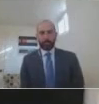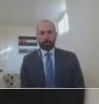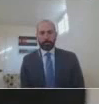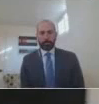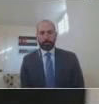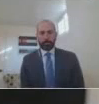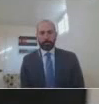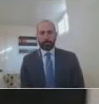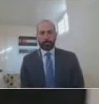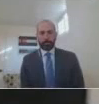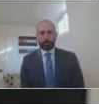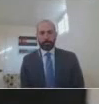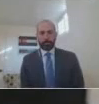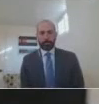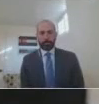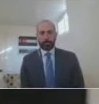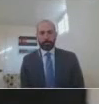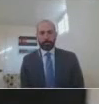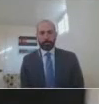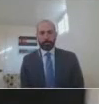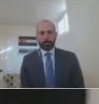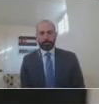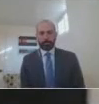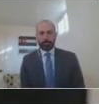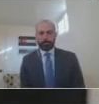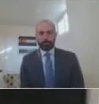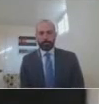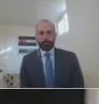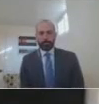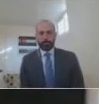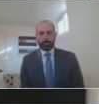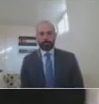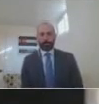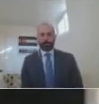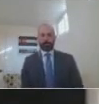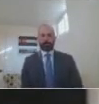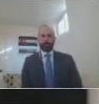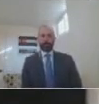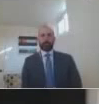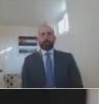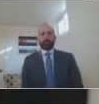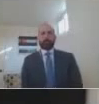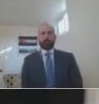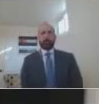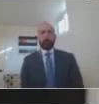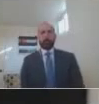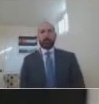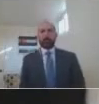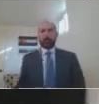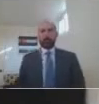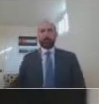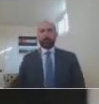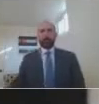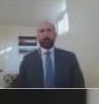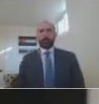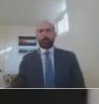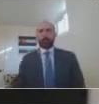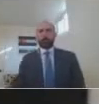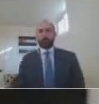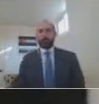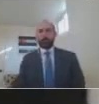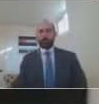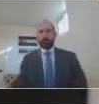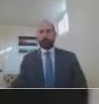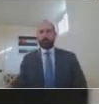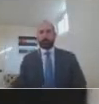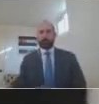their own rules and employment policies that dictate who needs to be vaccinated for what. And of course, many of them would be